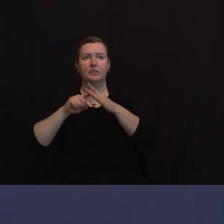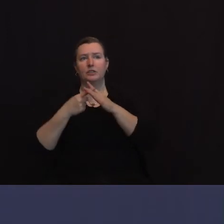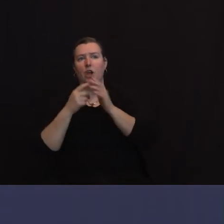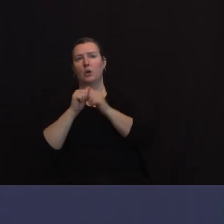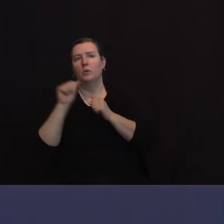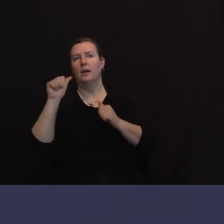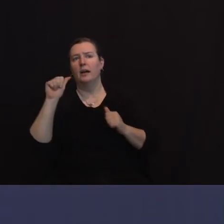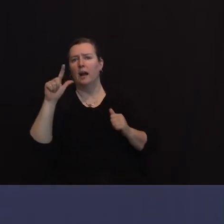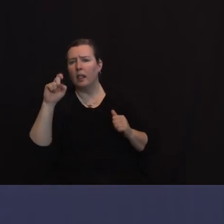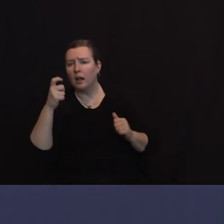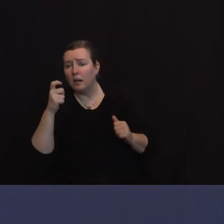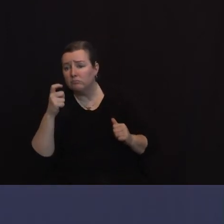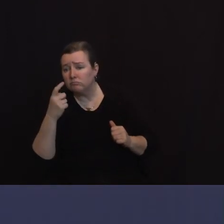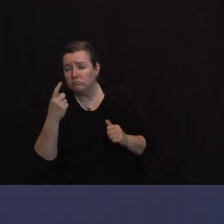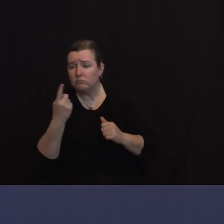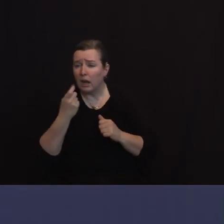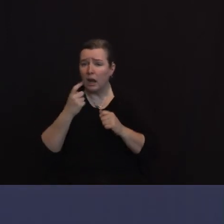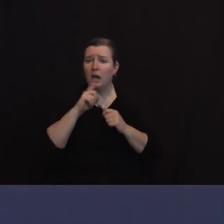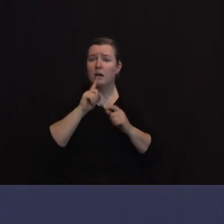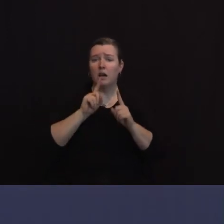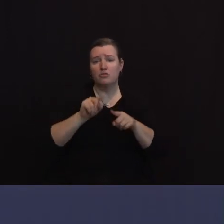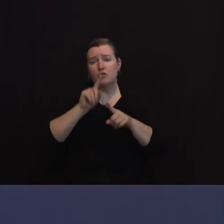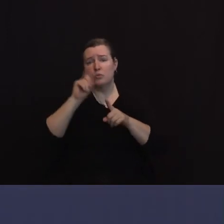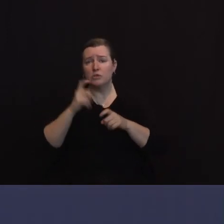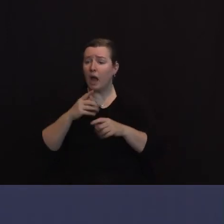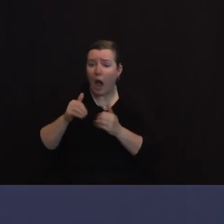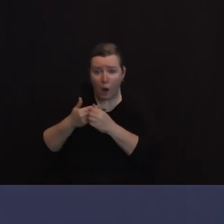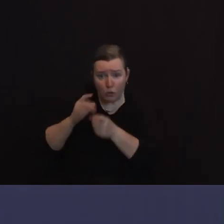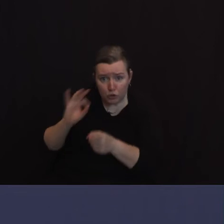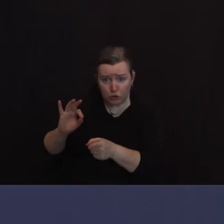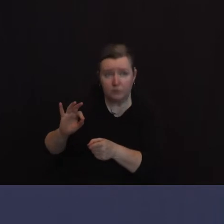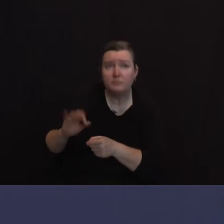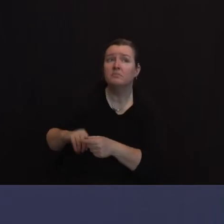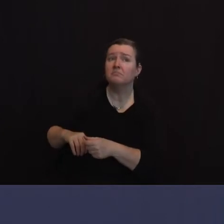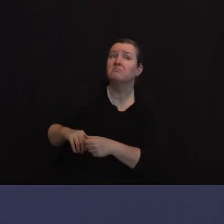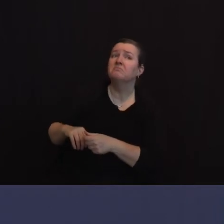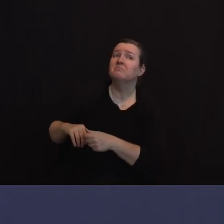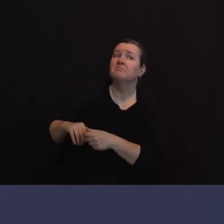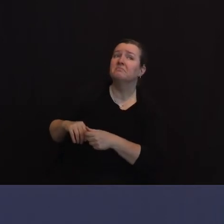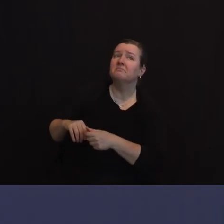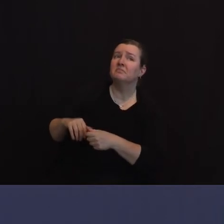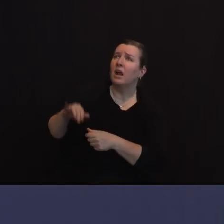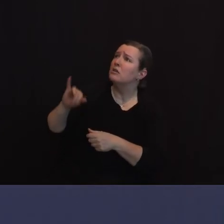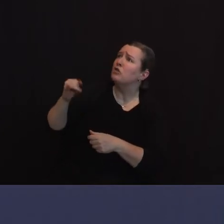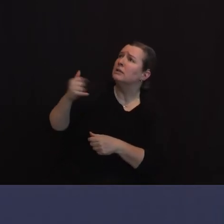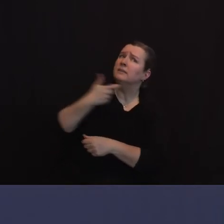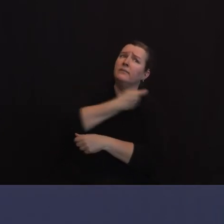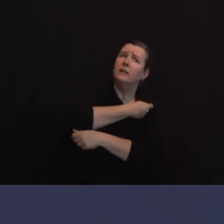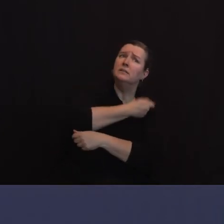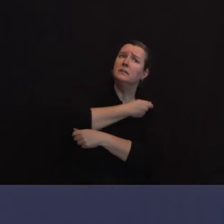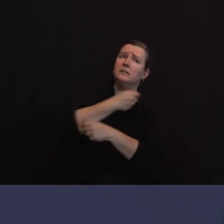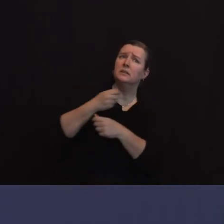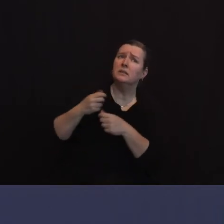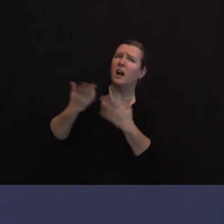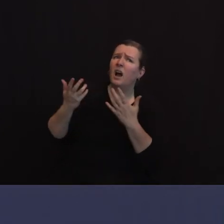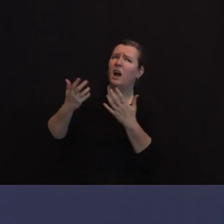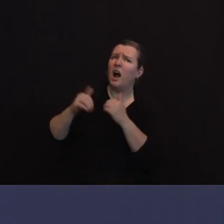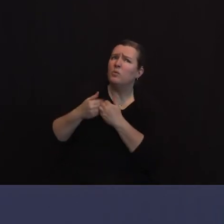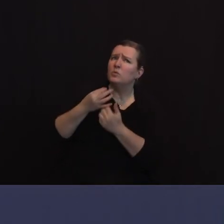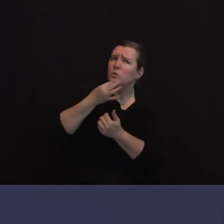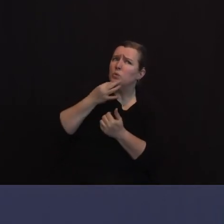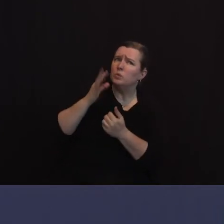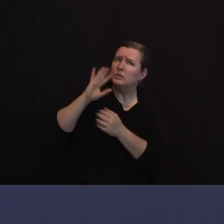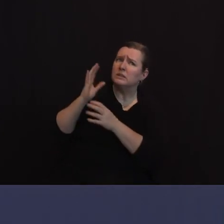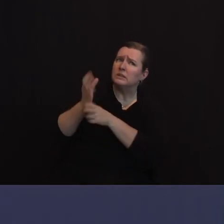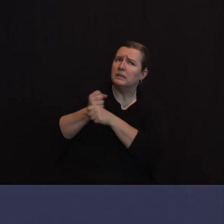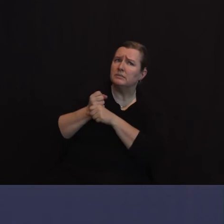Good. I know the J&J vaccine was mentioned earlier, but how soon could we have it in the state? And what does that mean